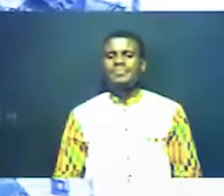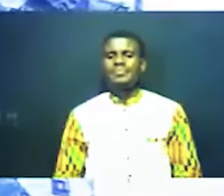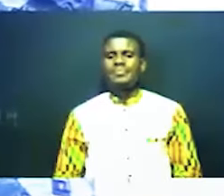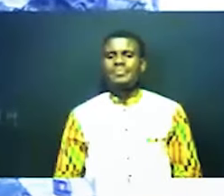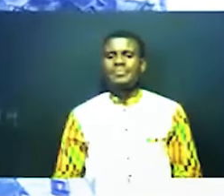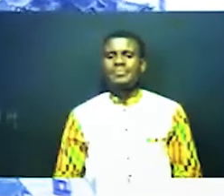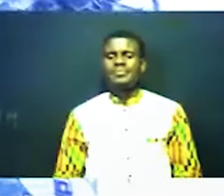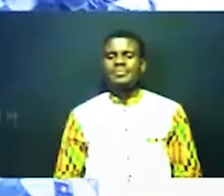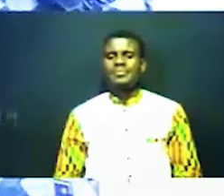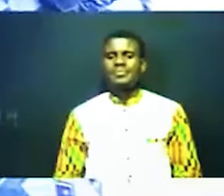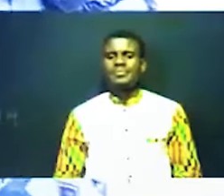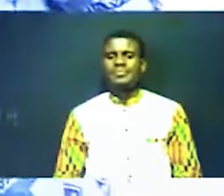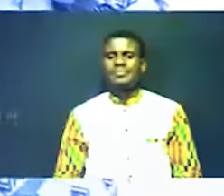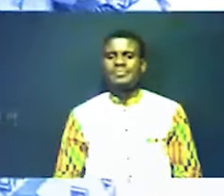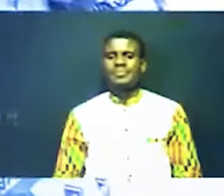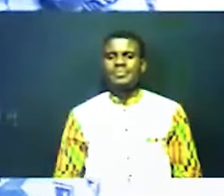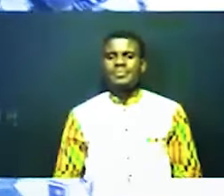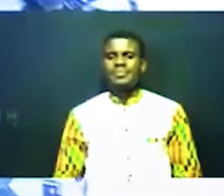Now,